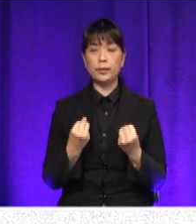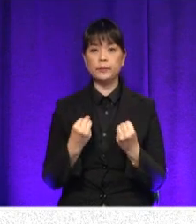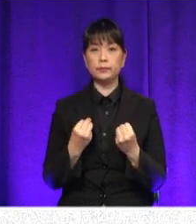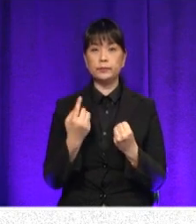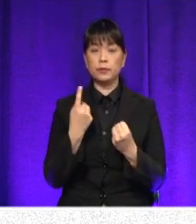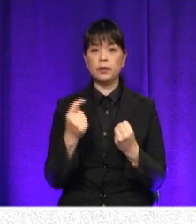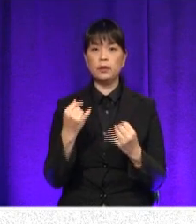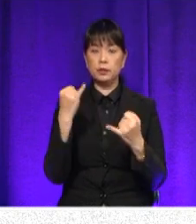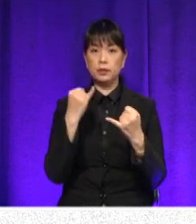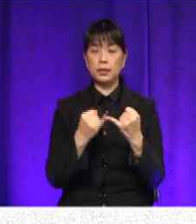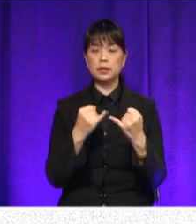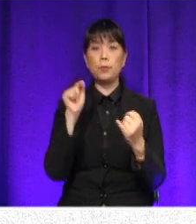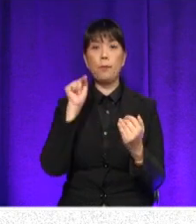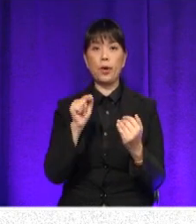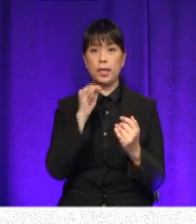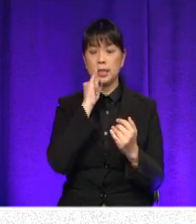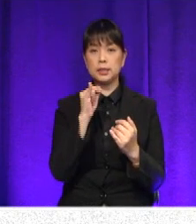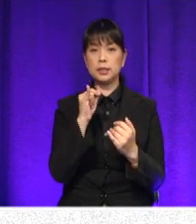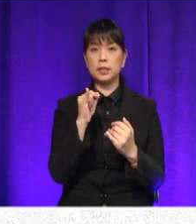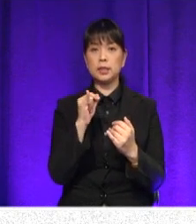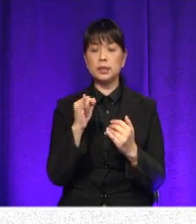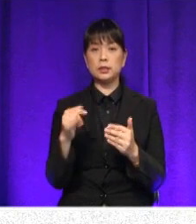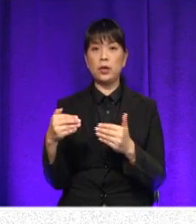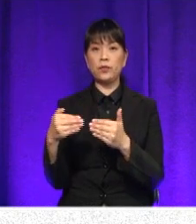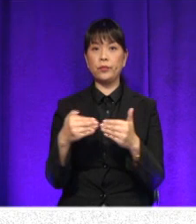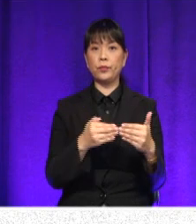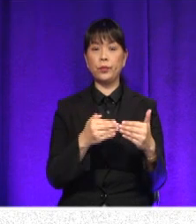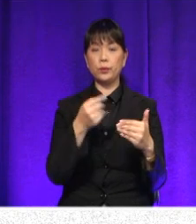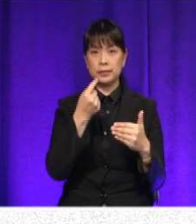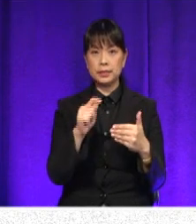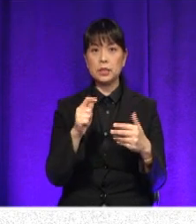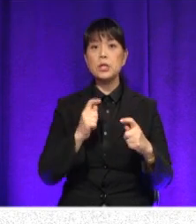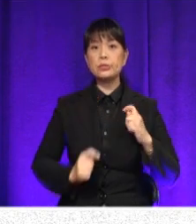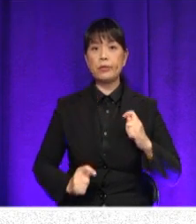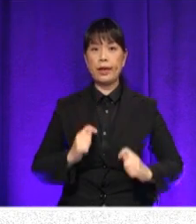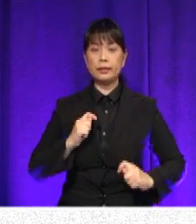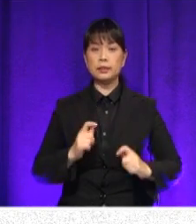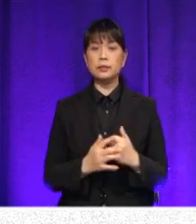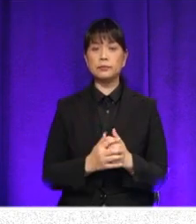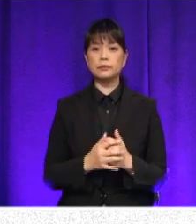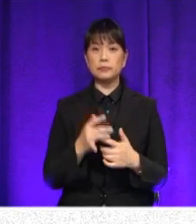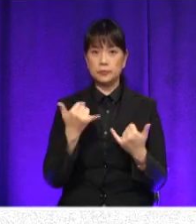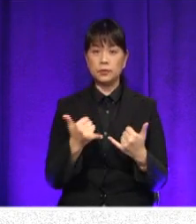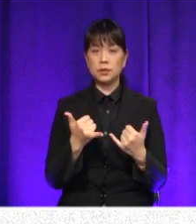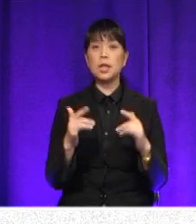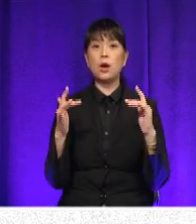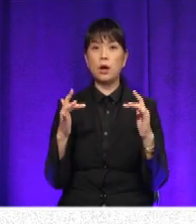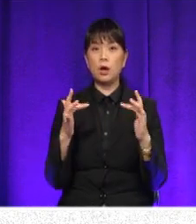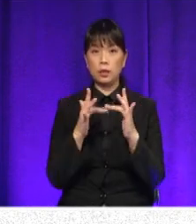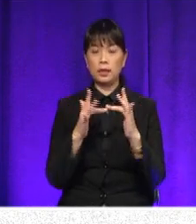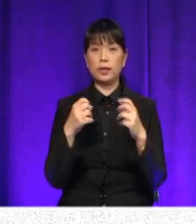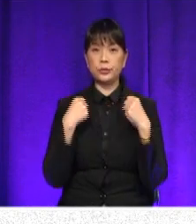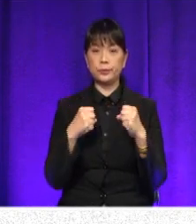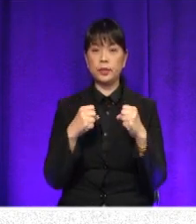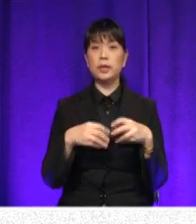last point is follow the trend. Nowadays, online shopping has gained much